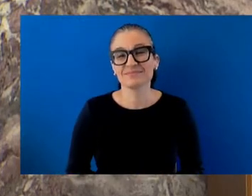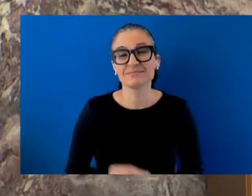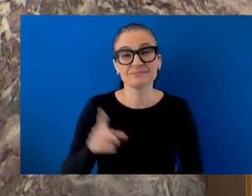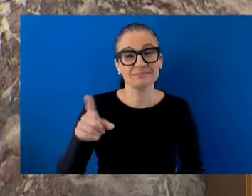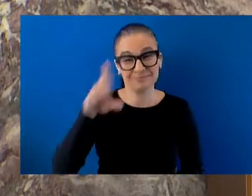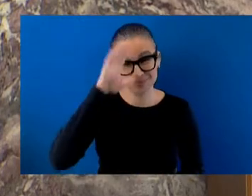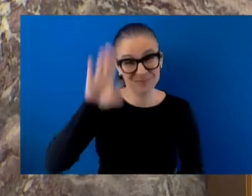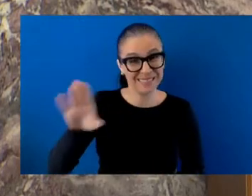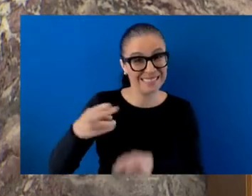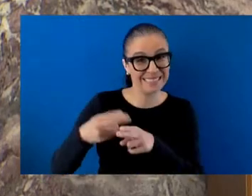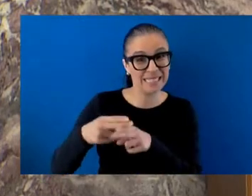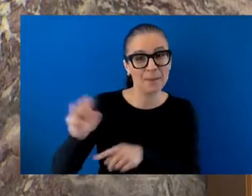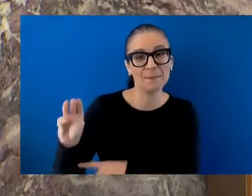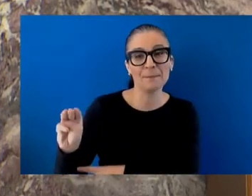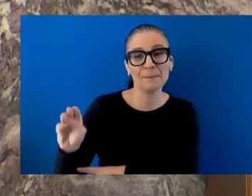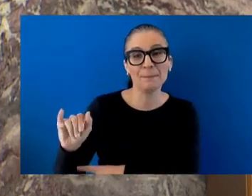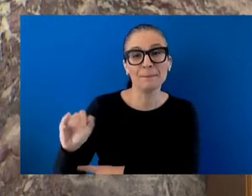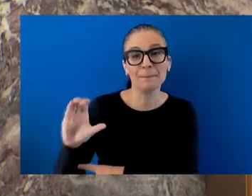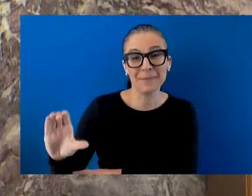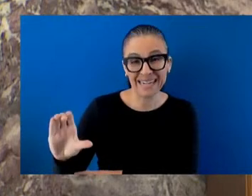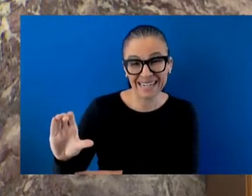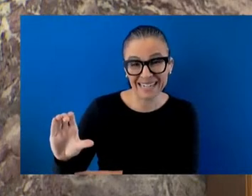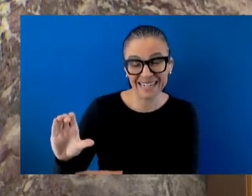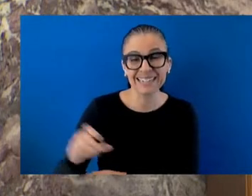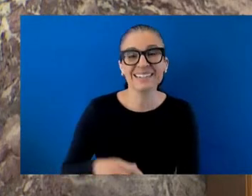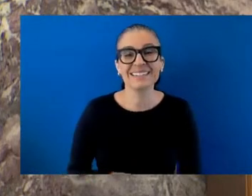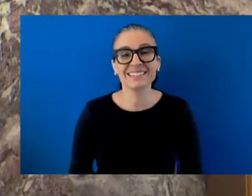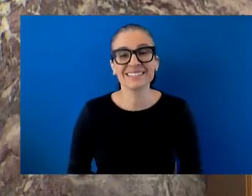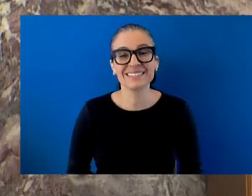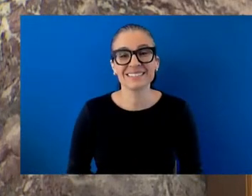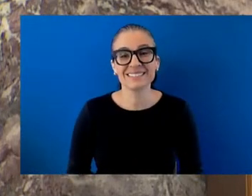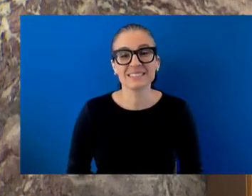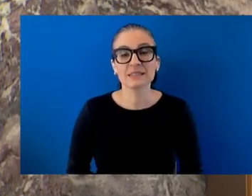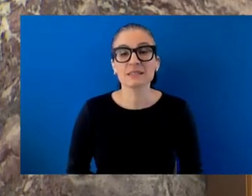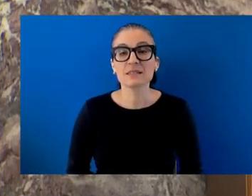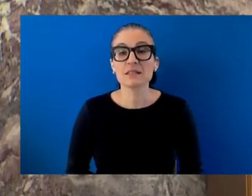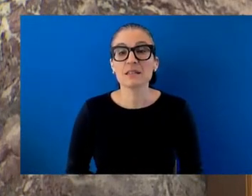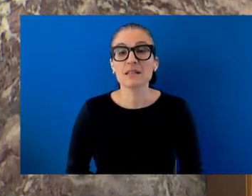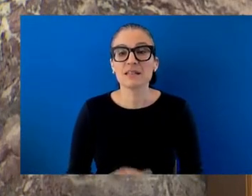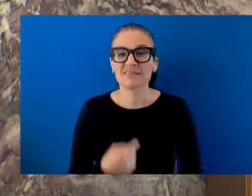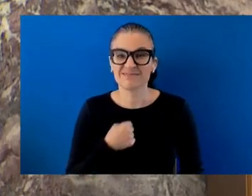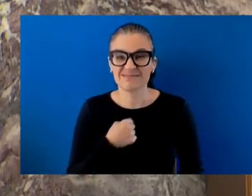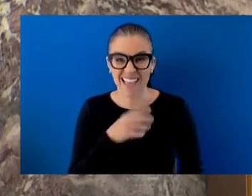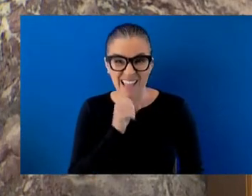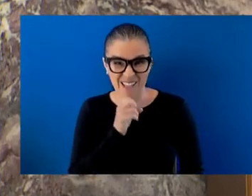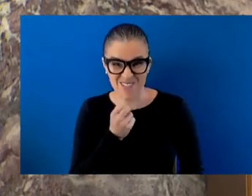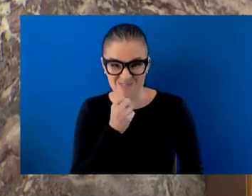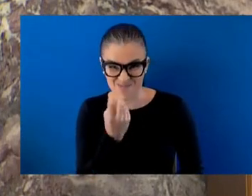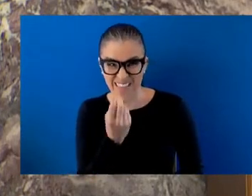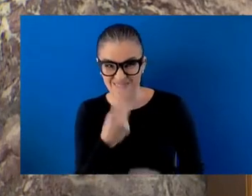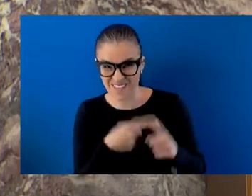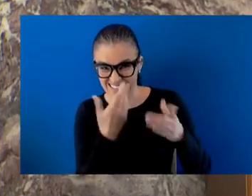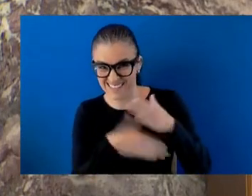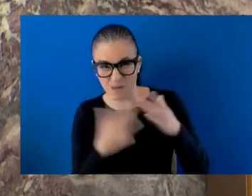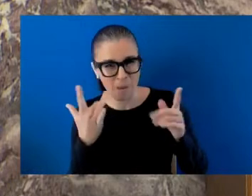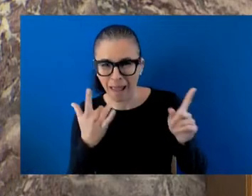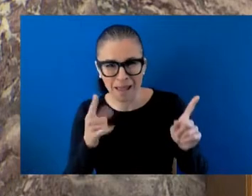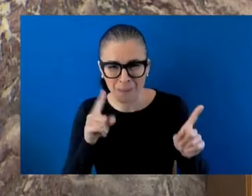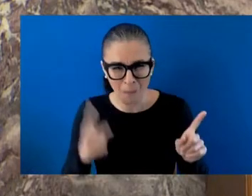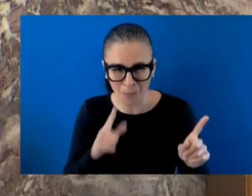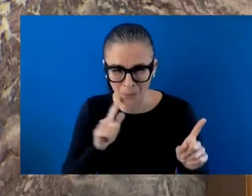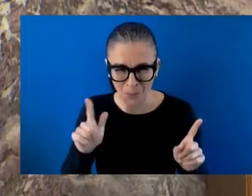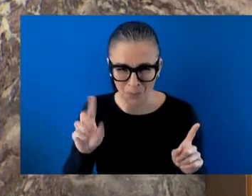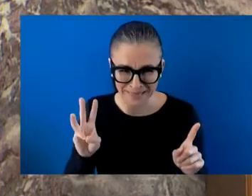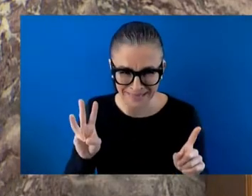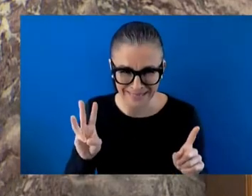At 26 years old, that's right, I had him when I was 12, and 6'6", just jokes. He stands as a testament to